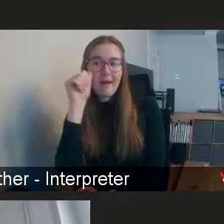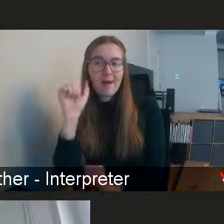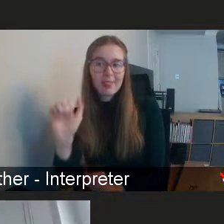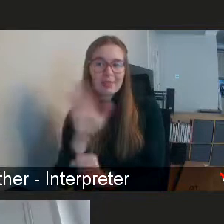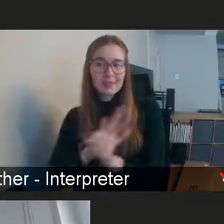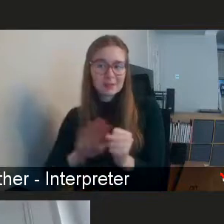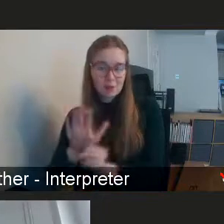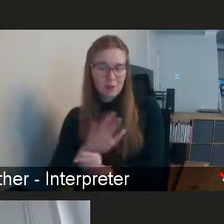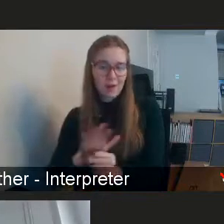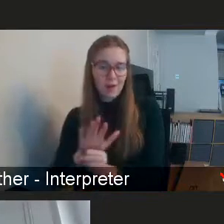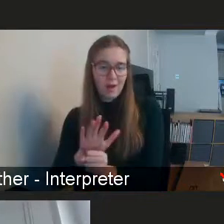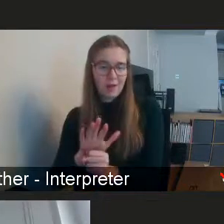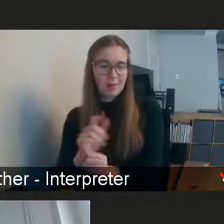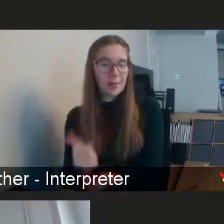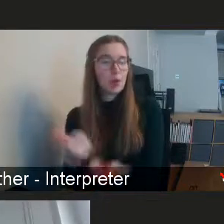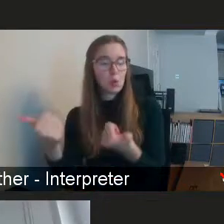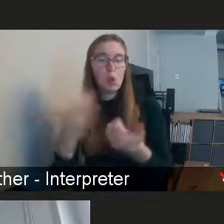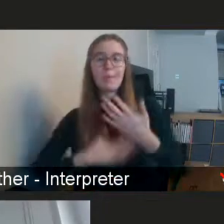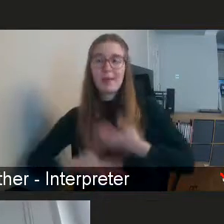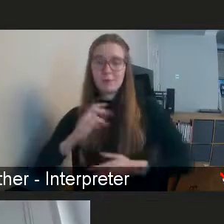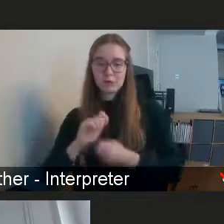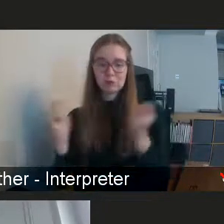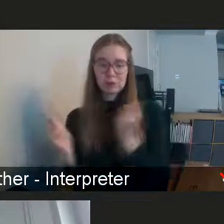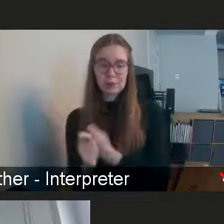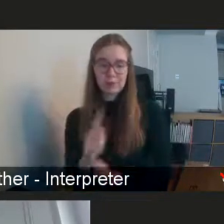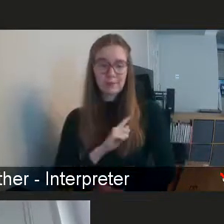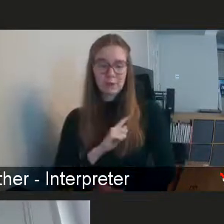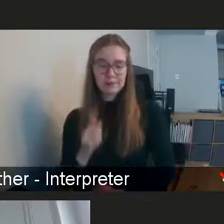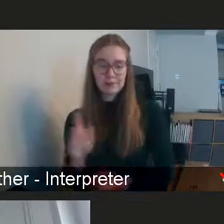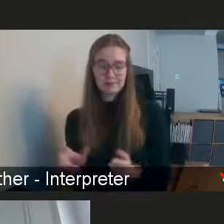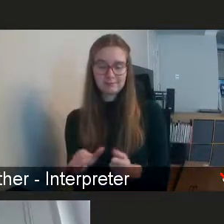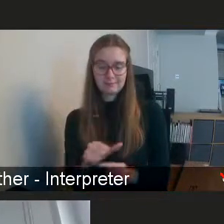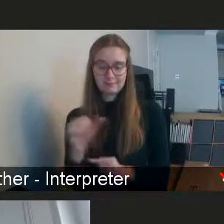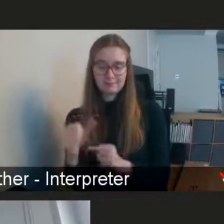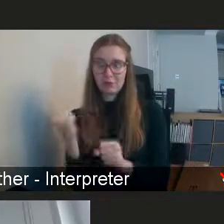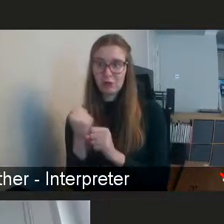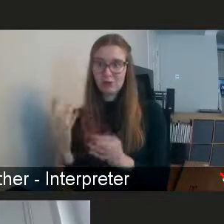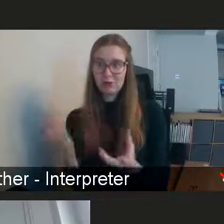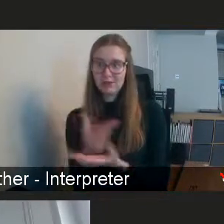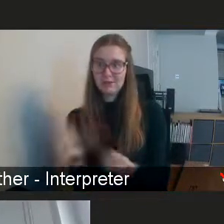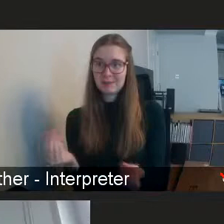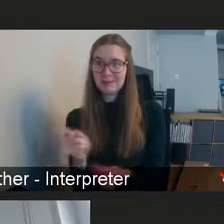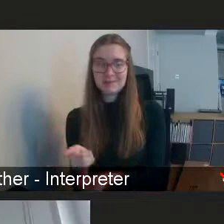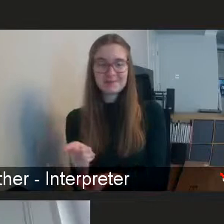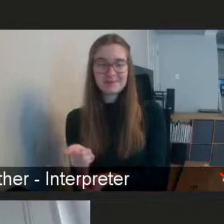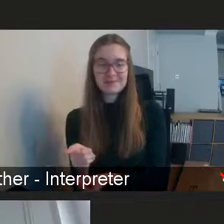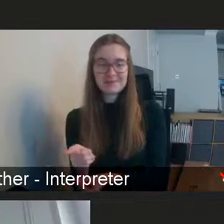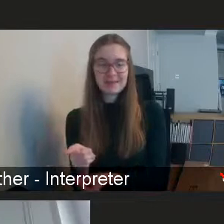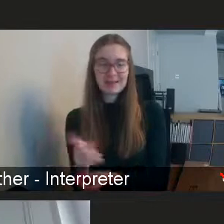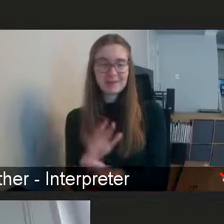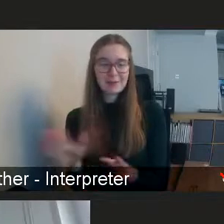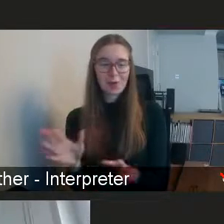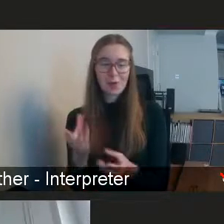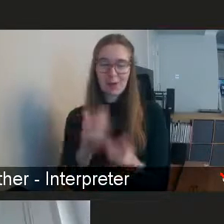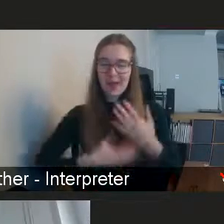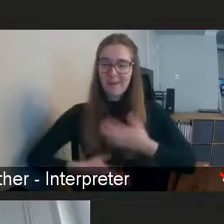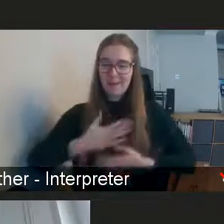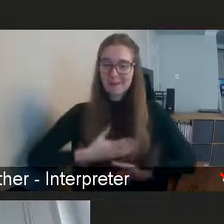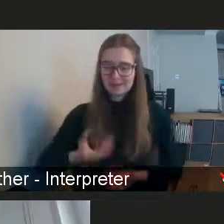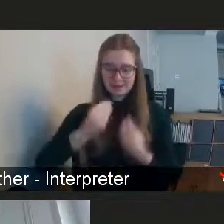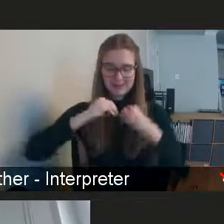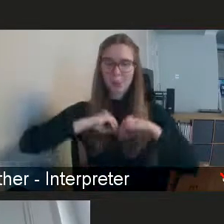for example, and that's a good behavioral change because they have skipped a generation. They have not had some of those habits which we